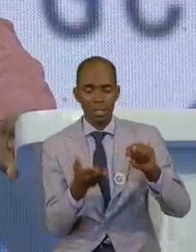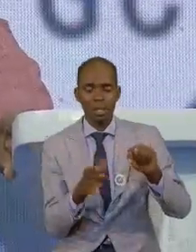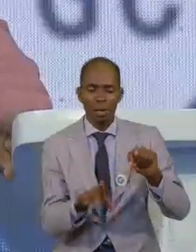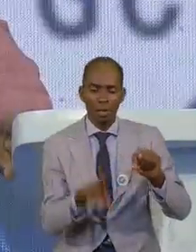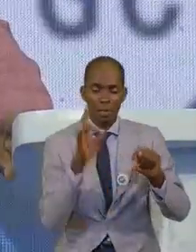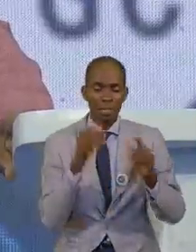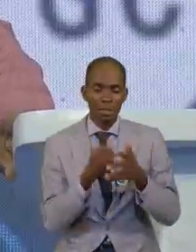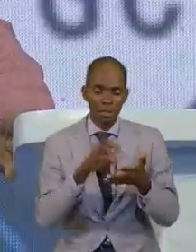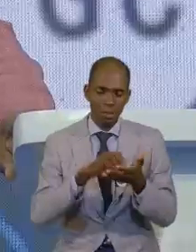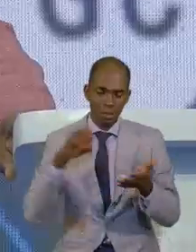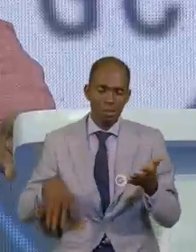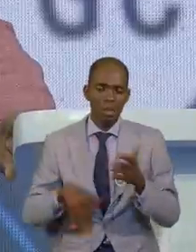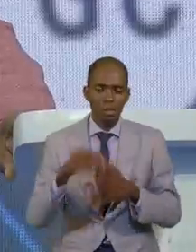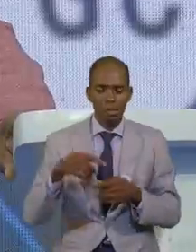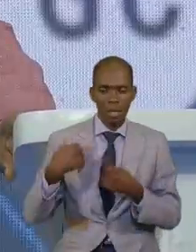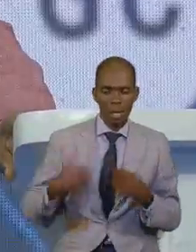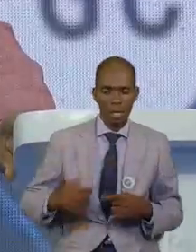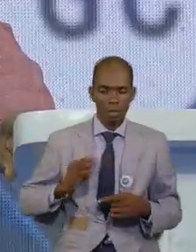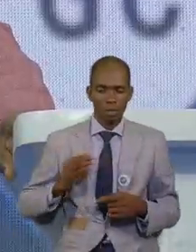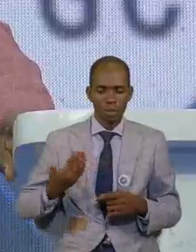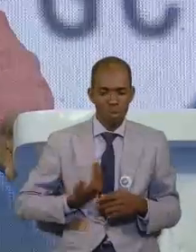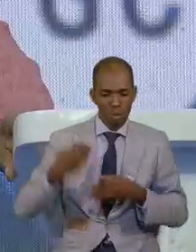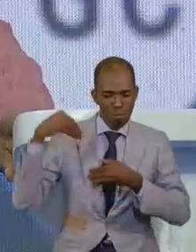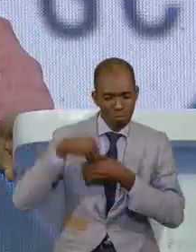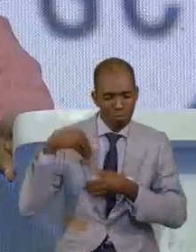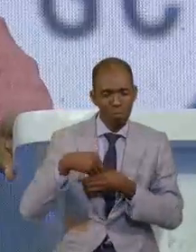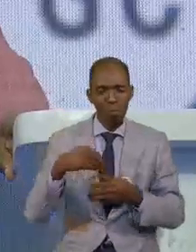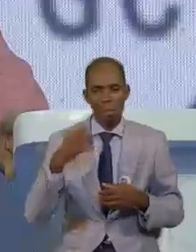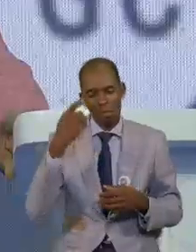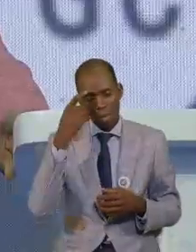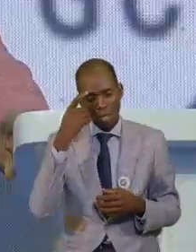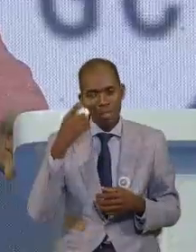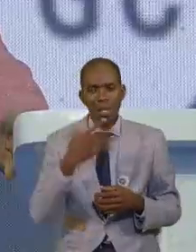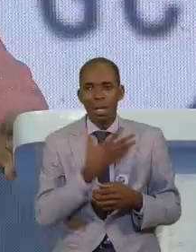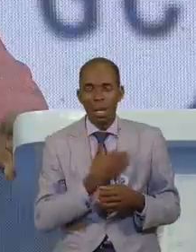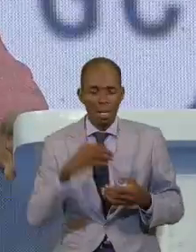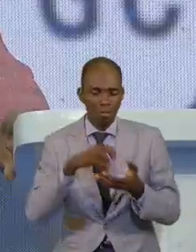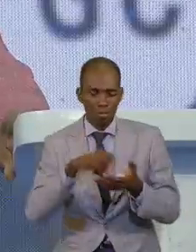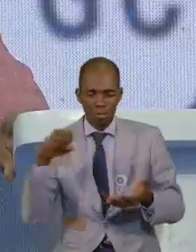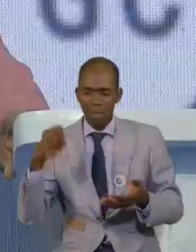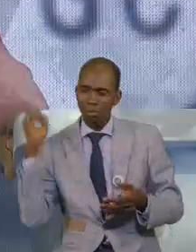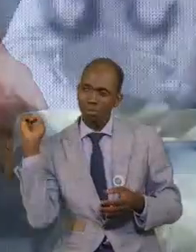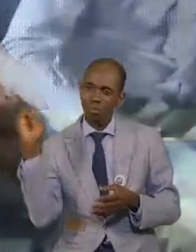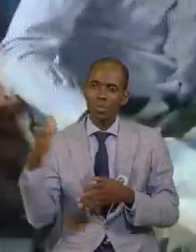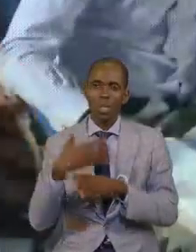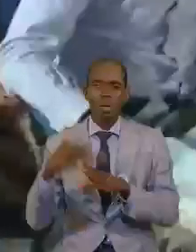your soul, in your inner being, in your inner man. He throws the magnet away.